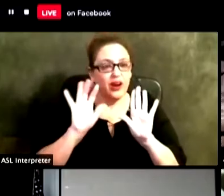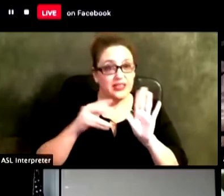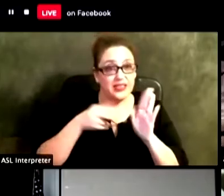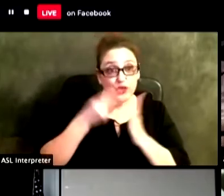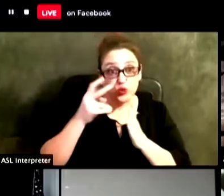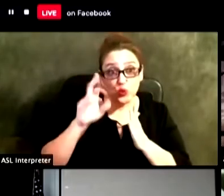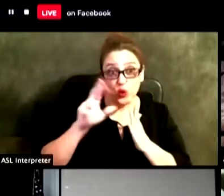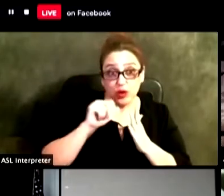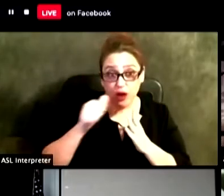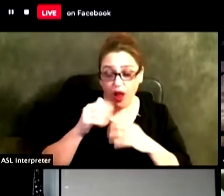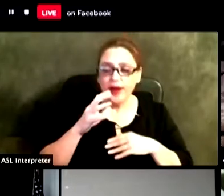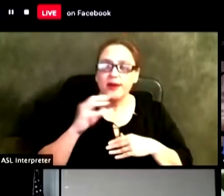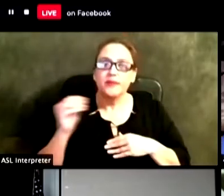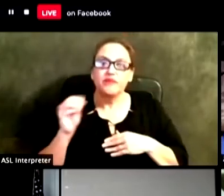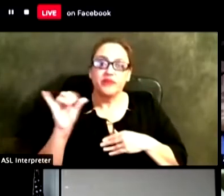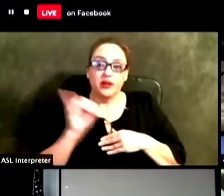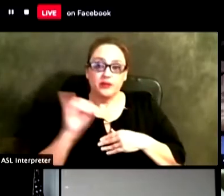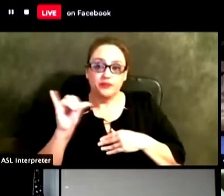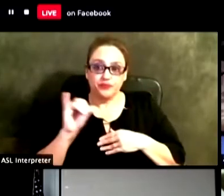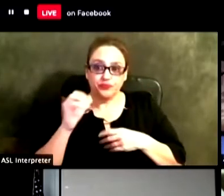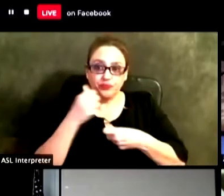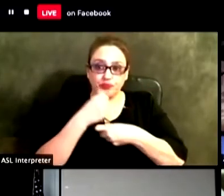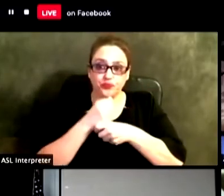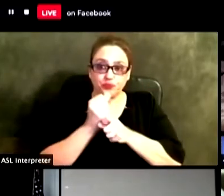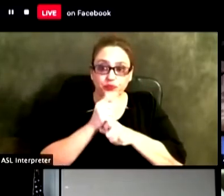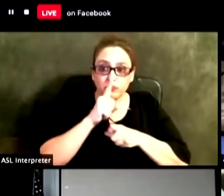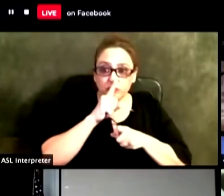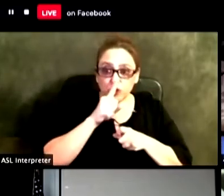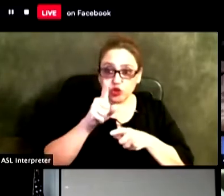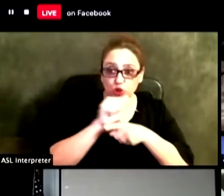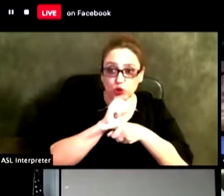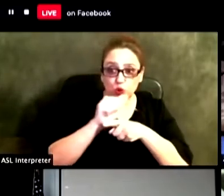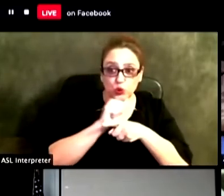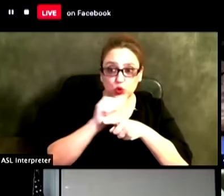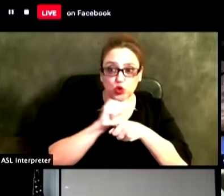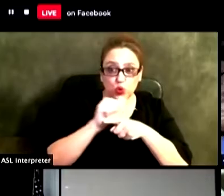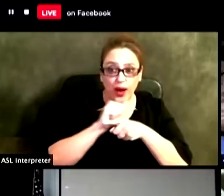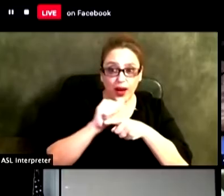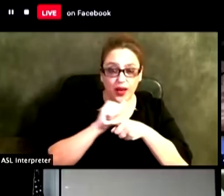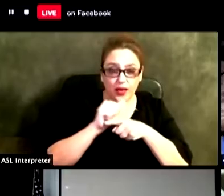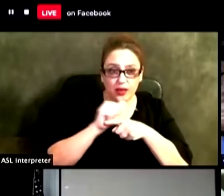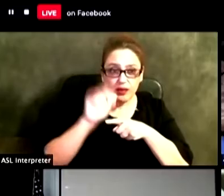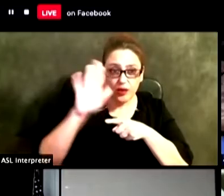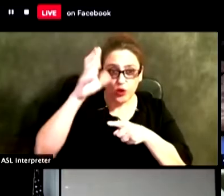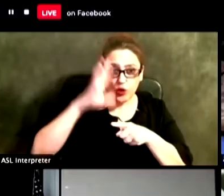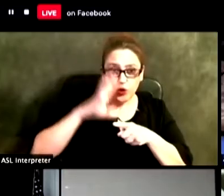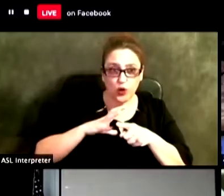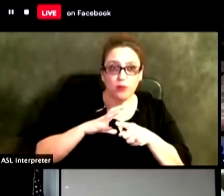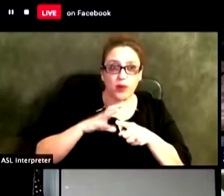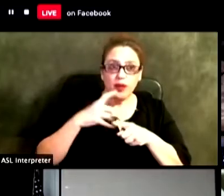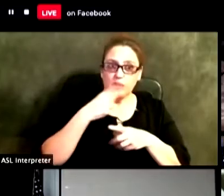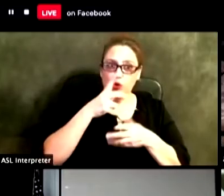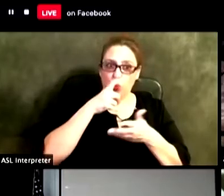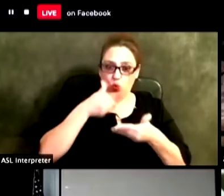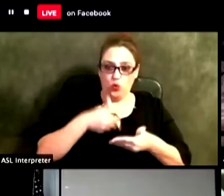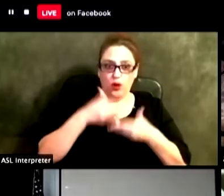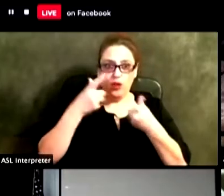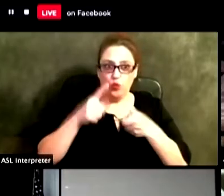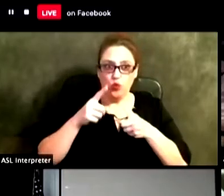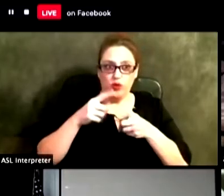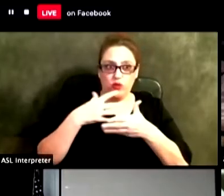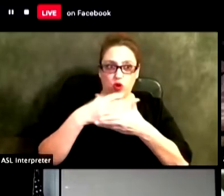also making sure that you train your men to, you know, do this when they're on the field, when they're engaging